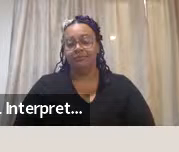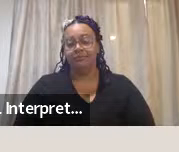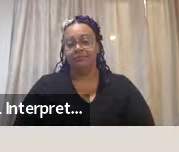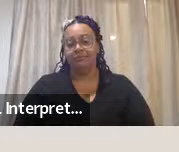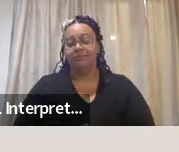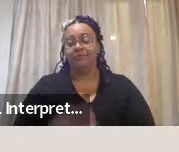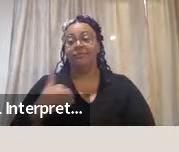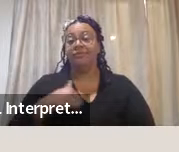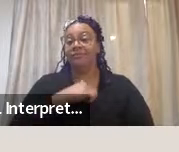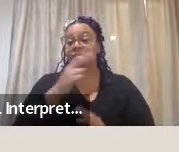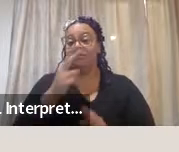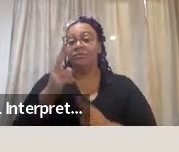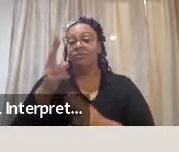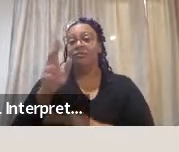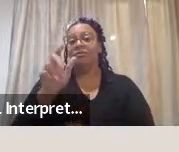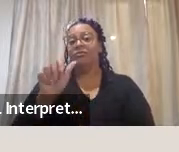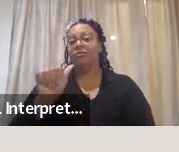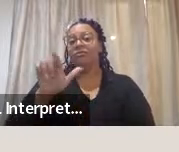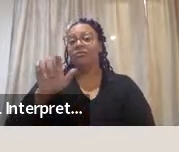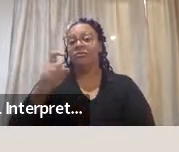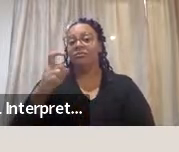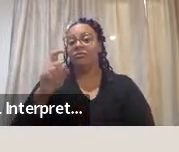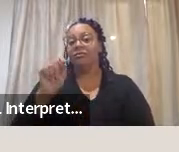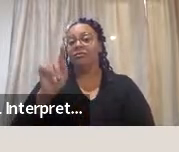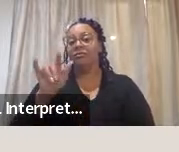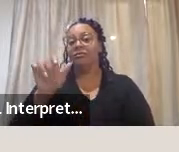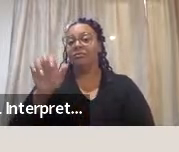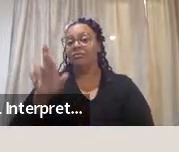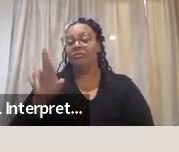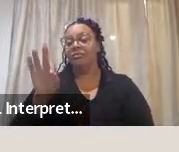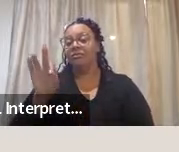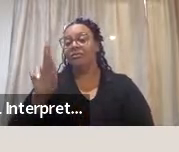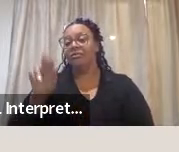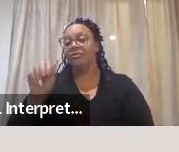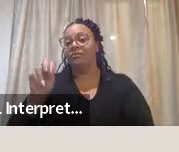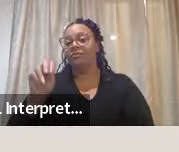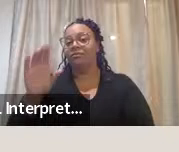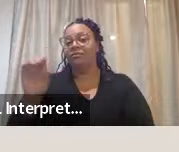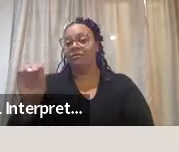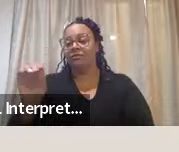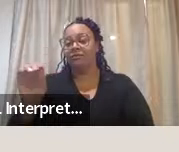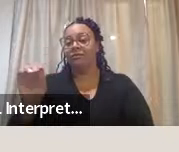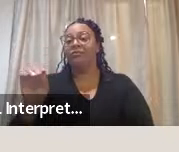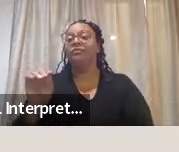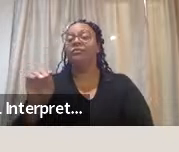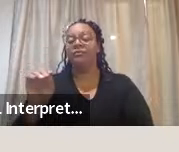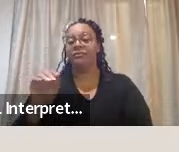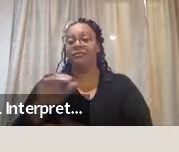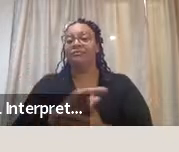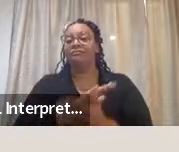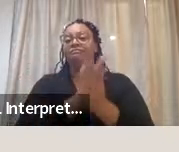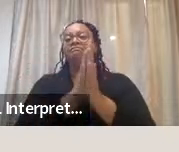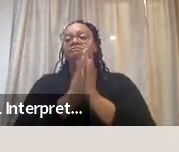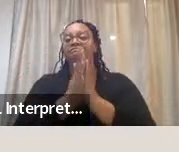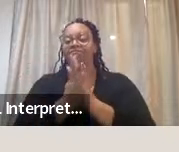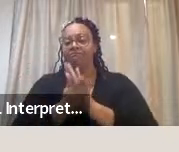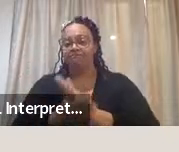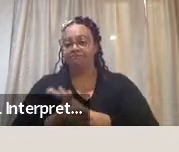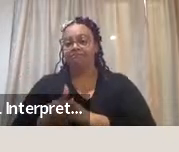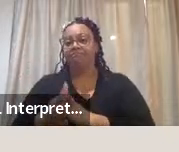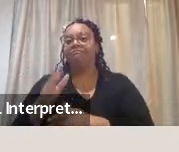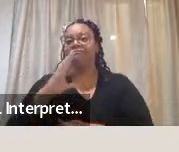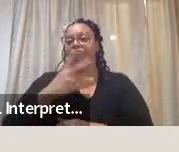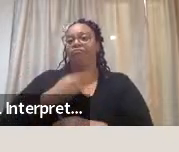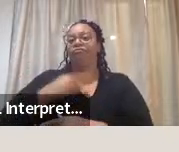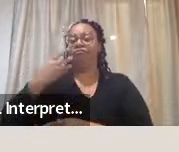Next, we're going to honor Alex Taylor Franco, who became a transcestor on March 17th,